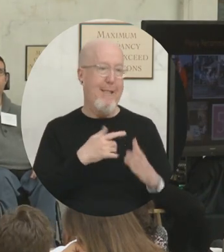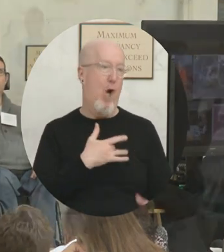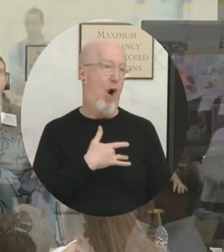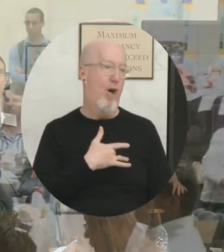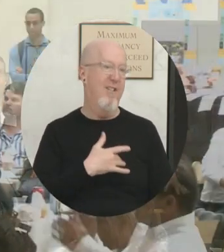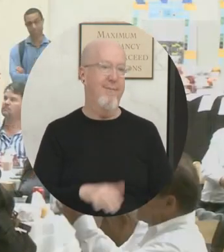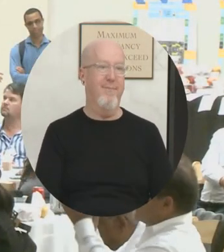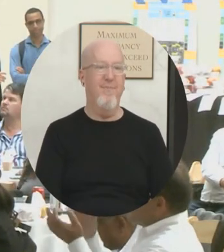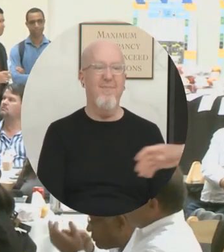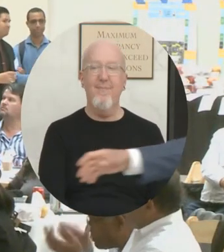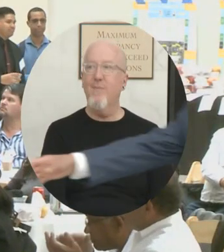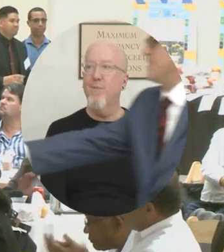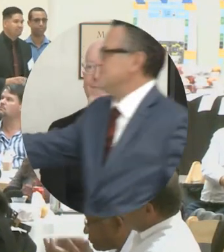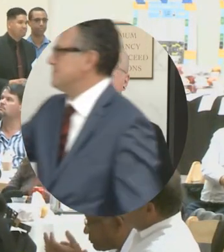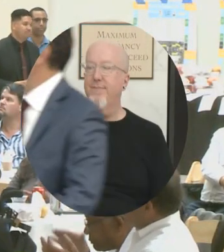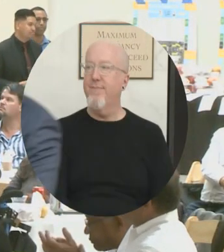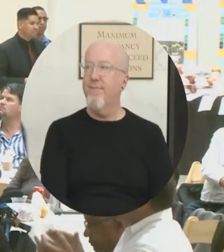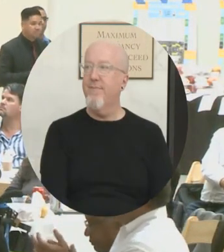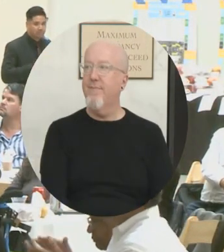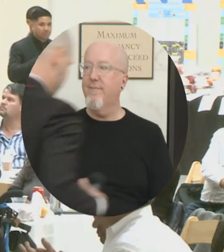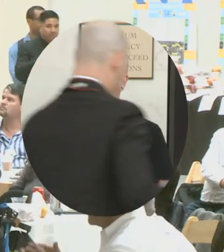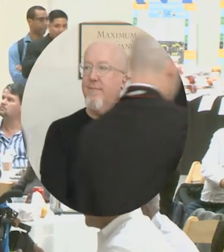Thank you.